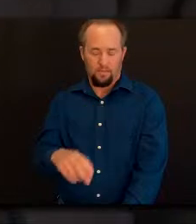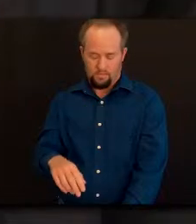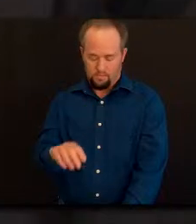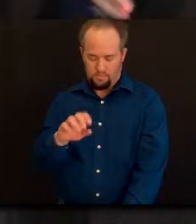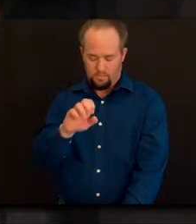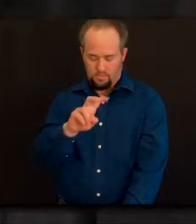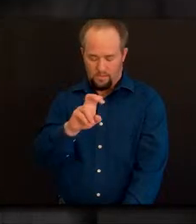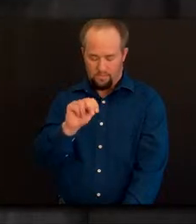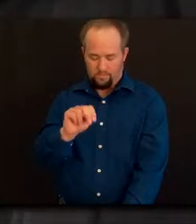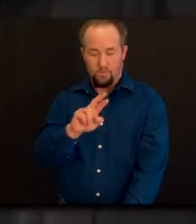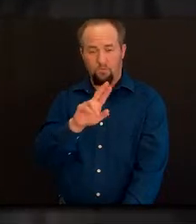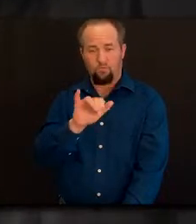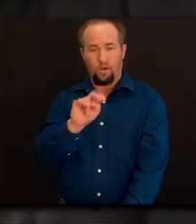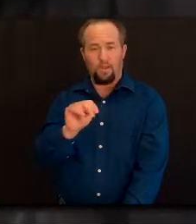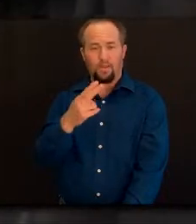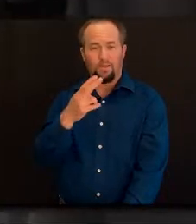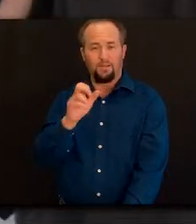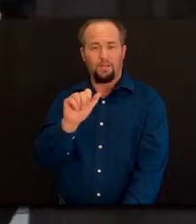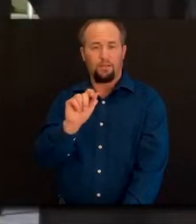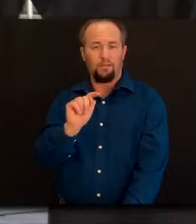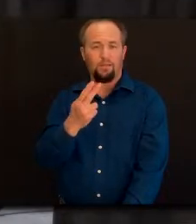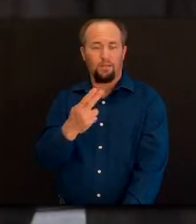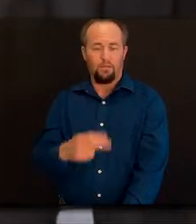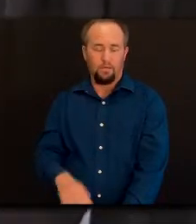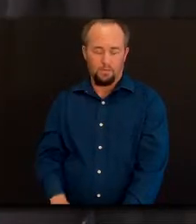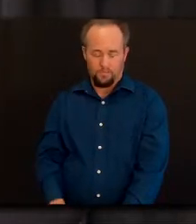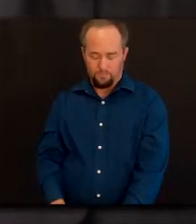Evan Ryan Heath.